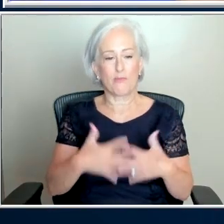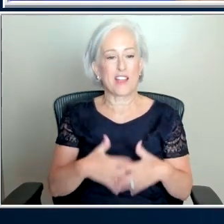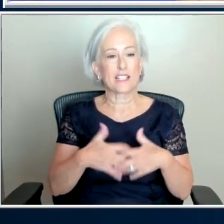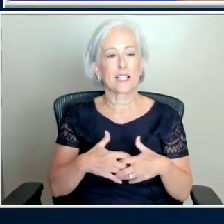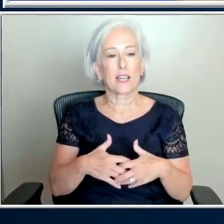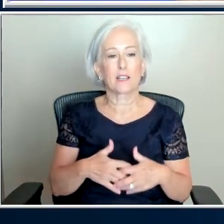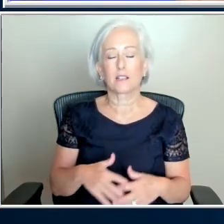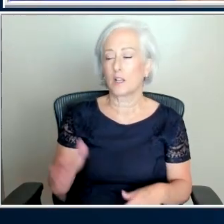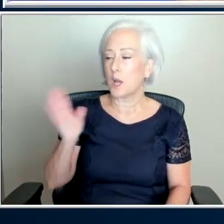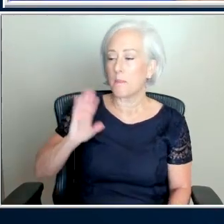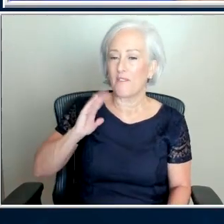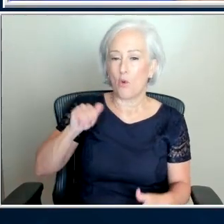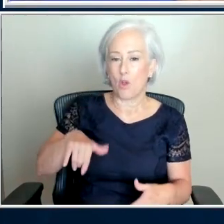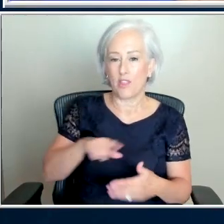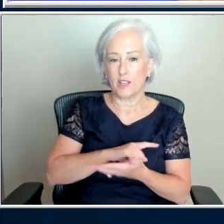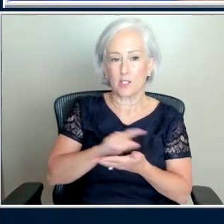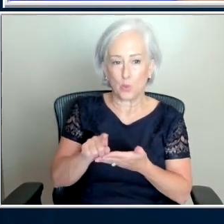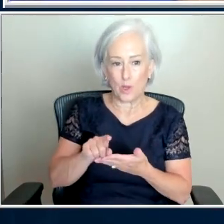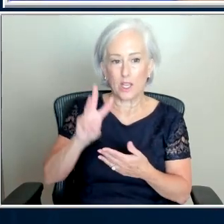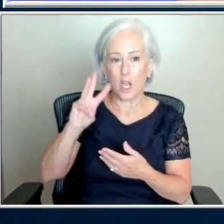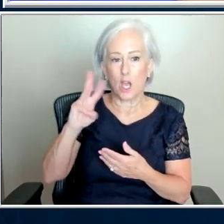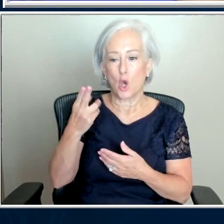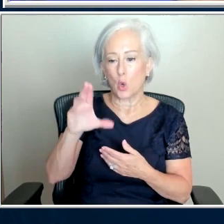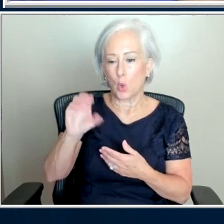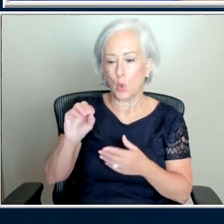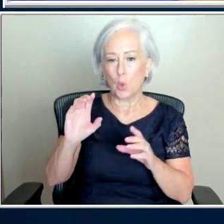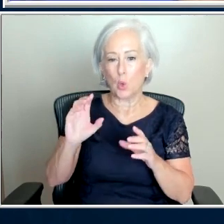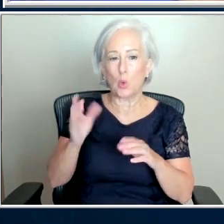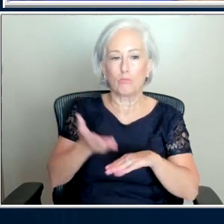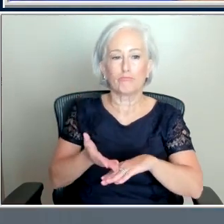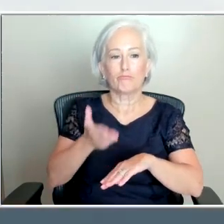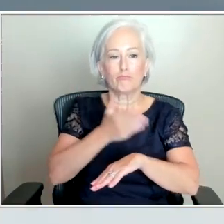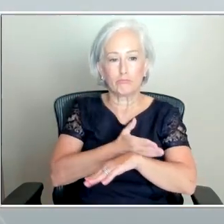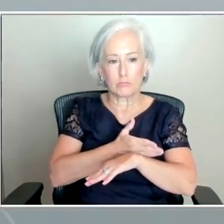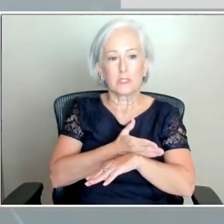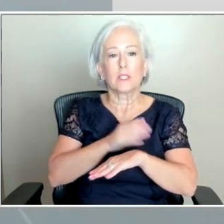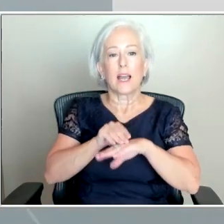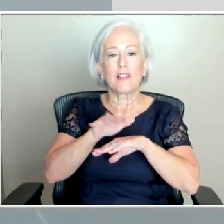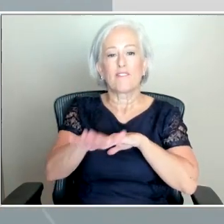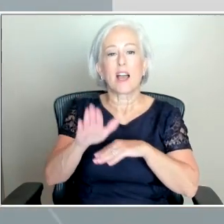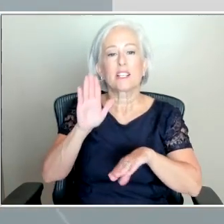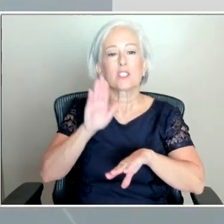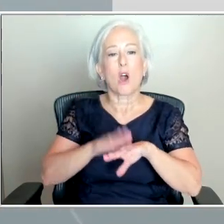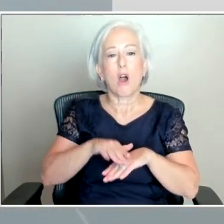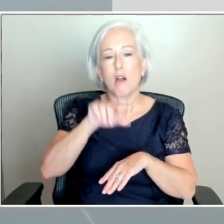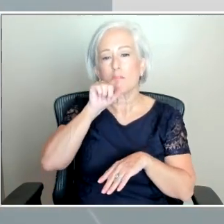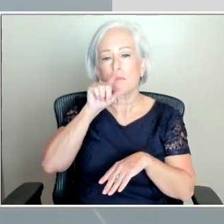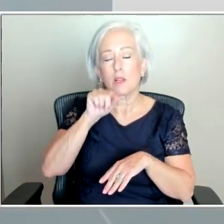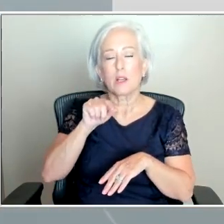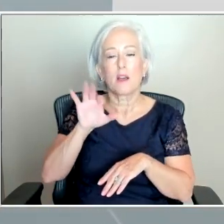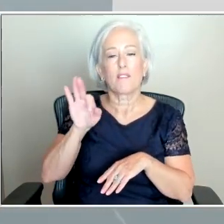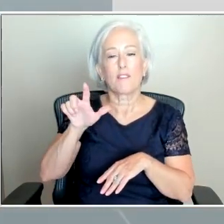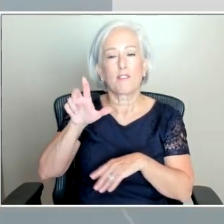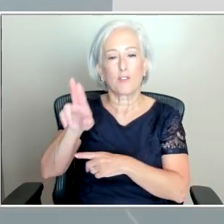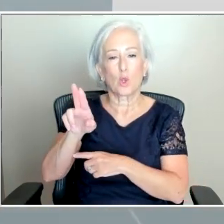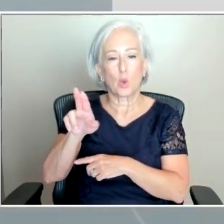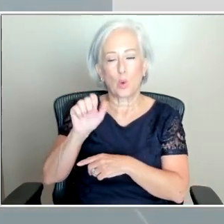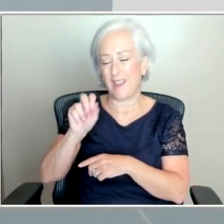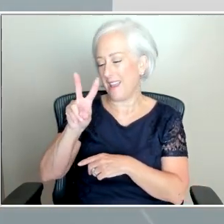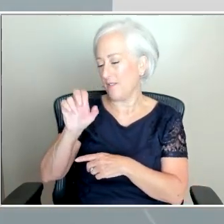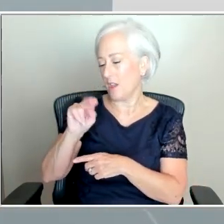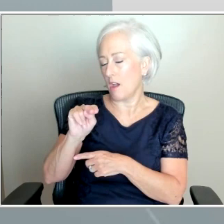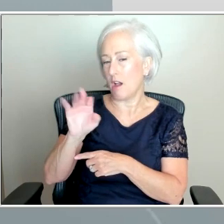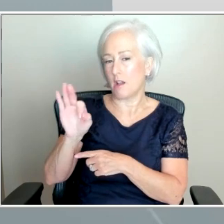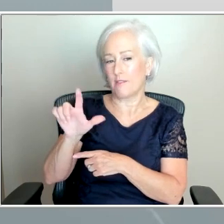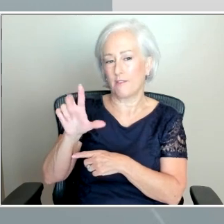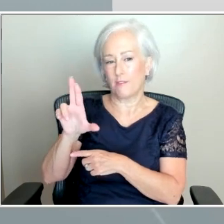World Health Organization updated its advice and analysis on bird flu. You have told us in the past that this is mostly an agricultural, a veterinary issue,